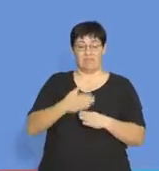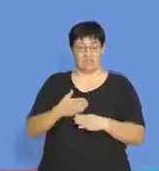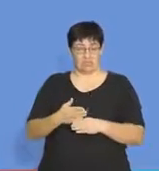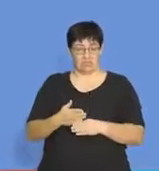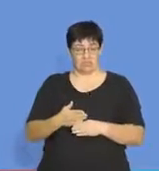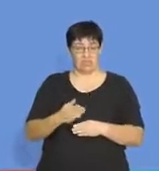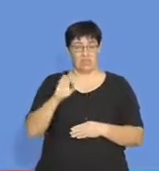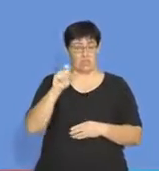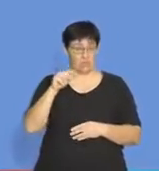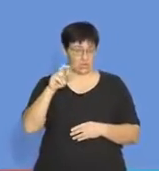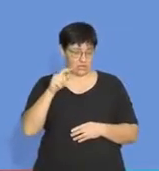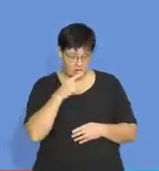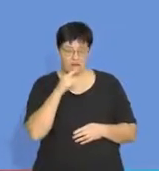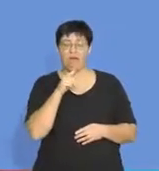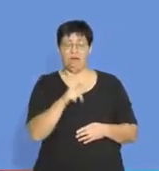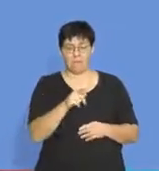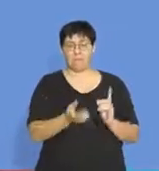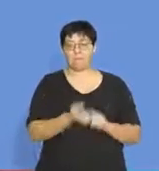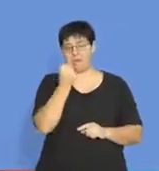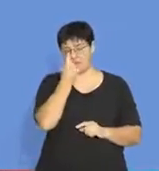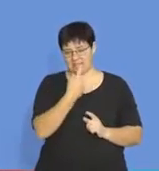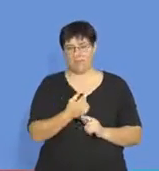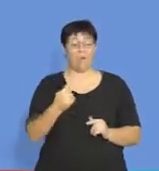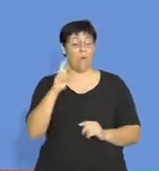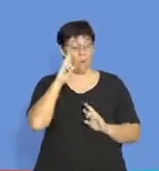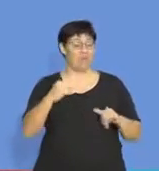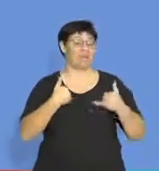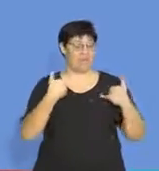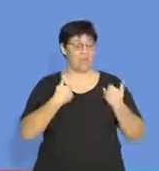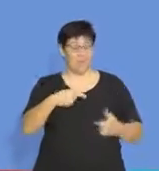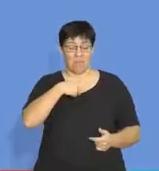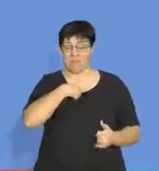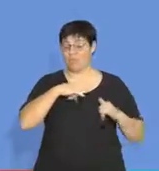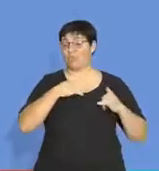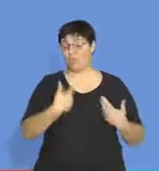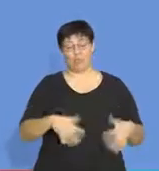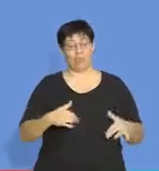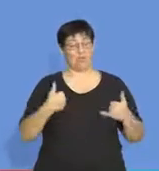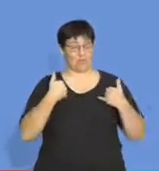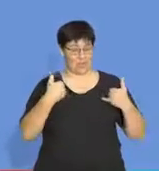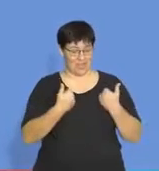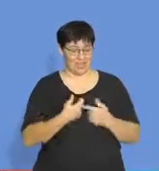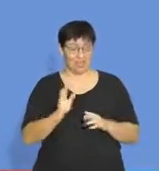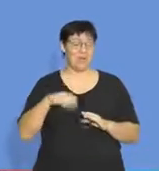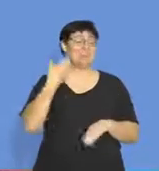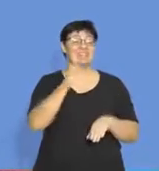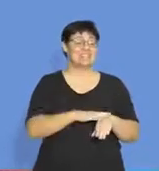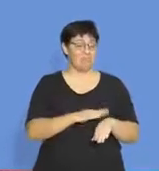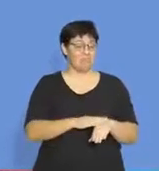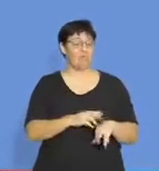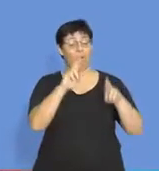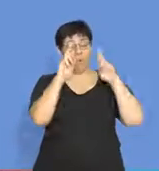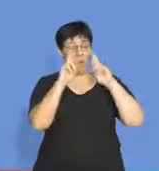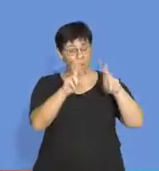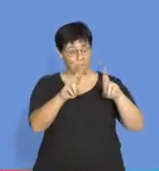looking at functions, it will then come in handy for you. Guys, I hope you had fun, because I definitely did. And